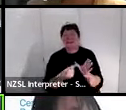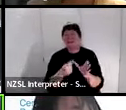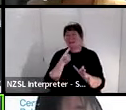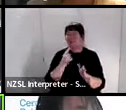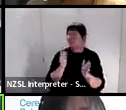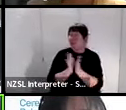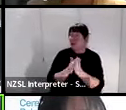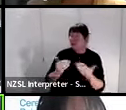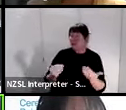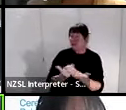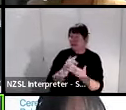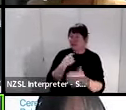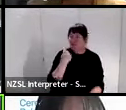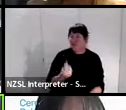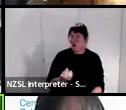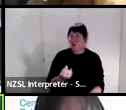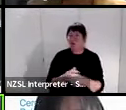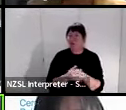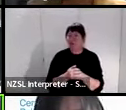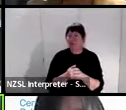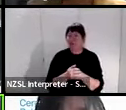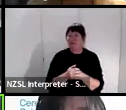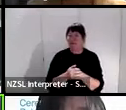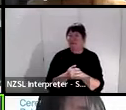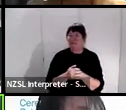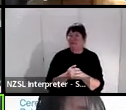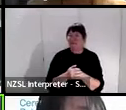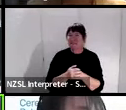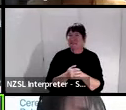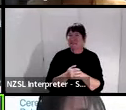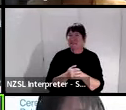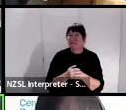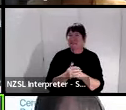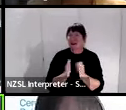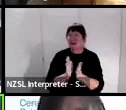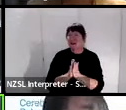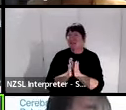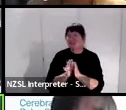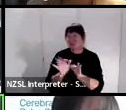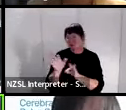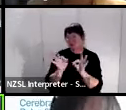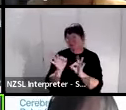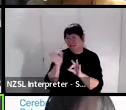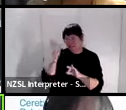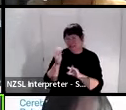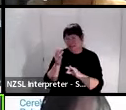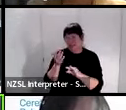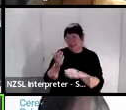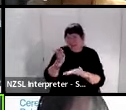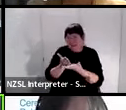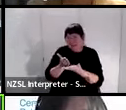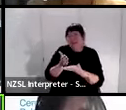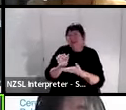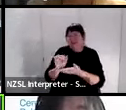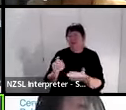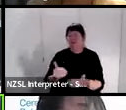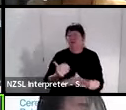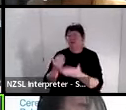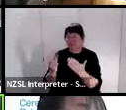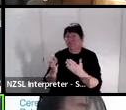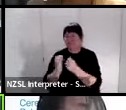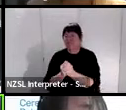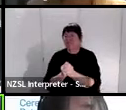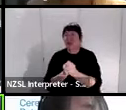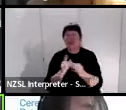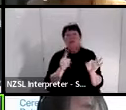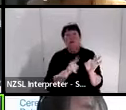tomorrow. Thank you. Imagine spending your time. I'm pleased you're not in select committee on your birthday. We'll move now to Maureen